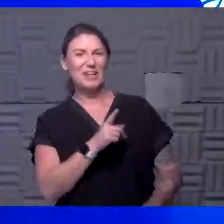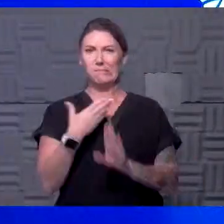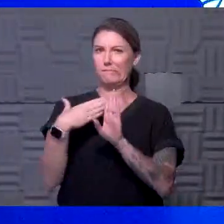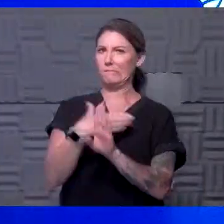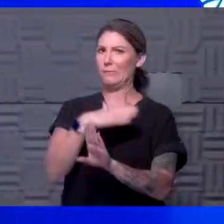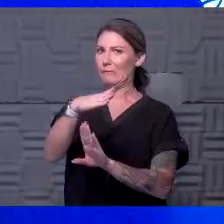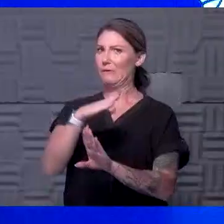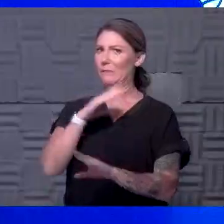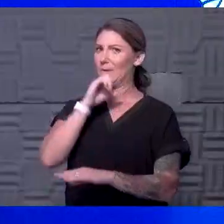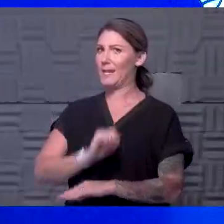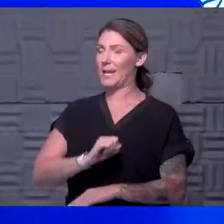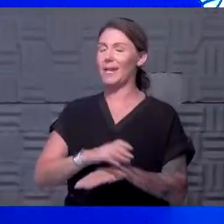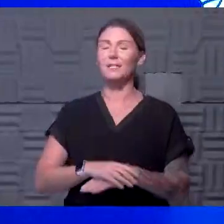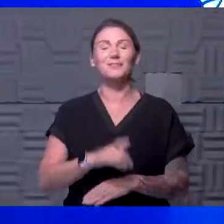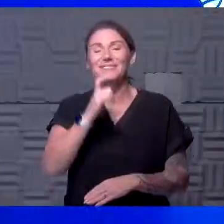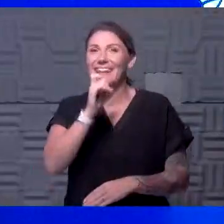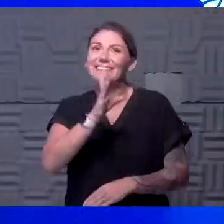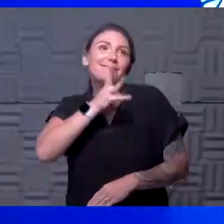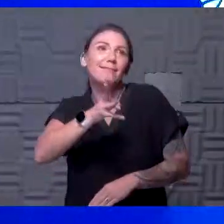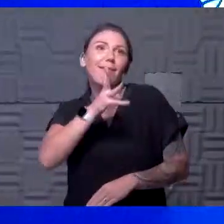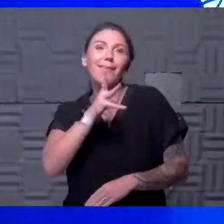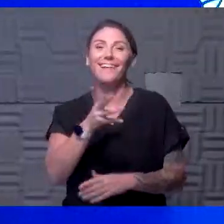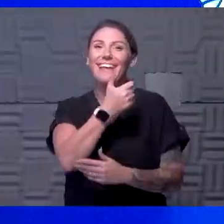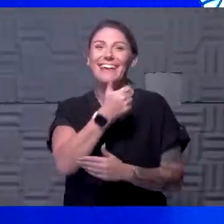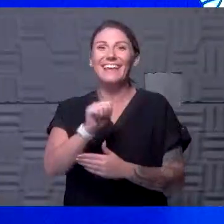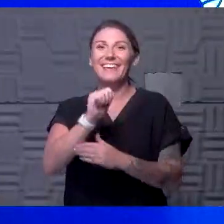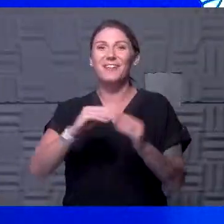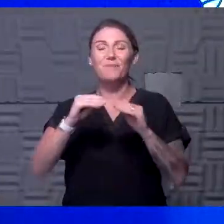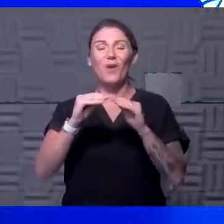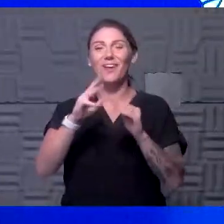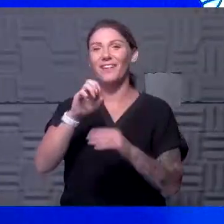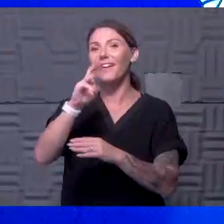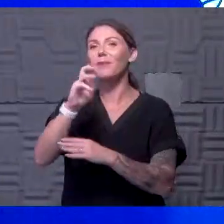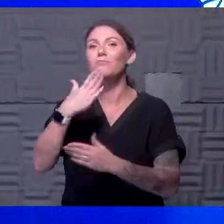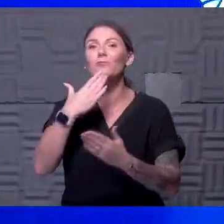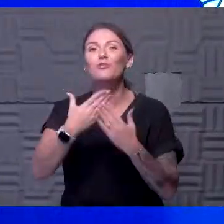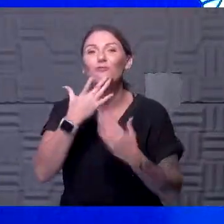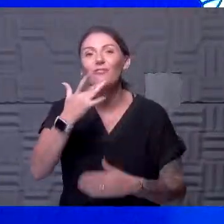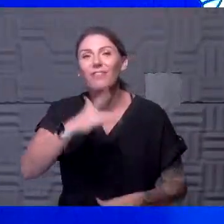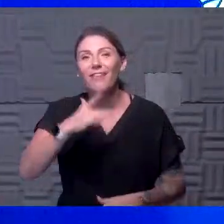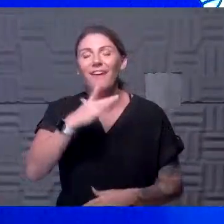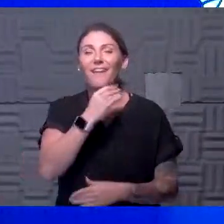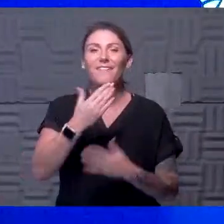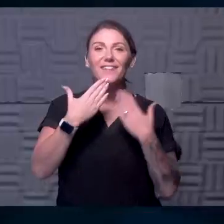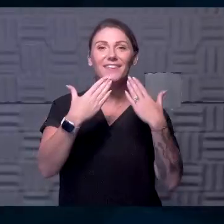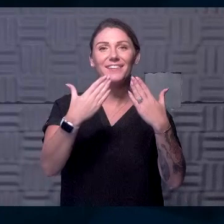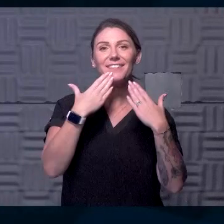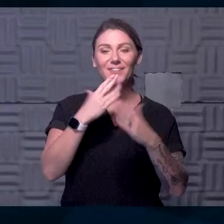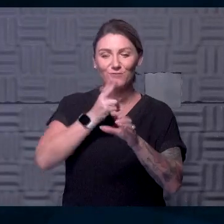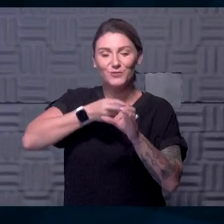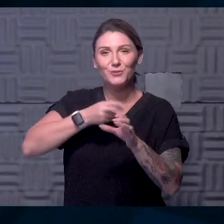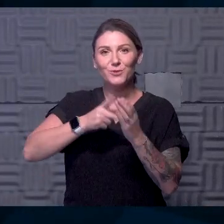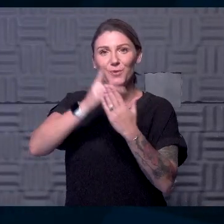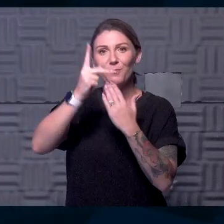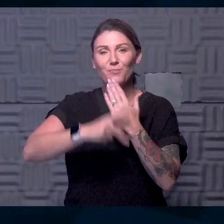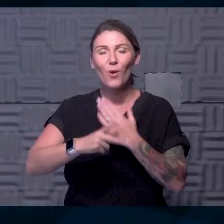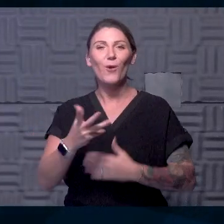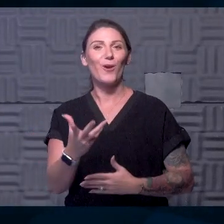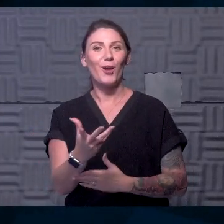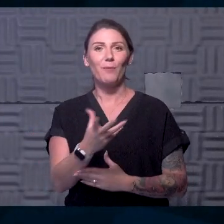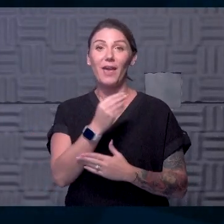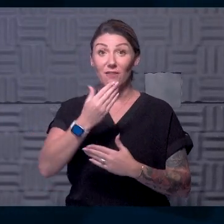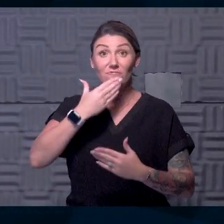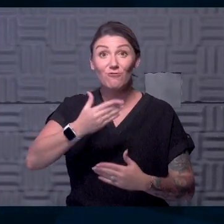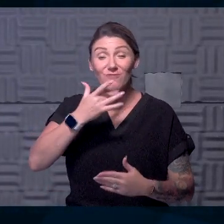her I'm time. not going to sing anymore. Maybe she's heard it. I don't know. Well, Emmy, good luck. Thank you very much for being with our program today. It's a delight to have you on. Good luck, and